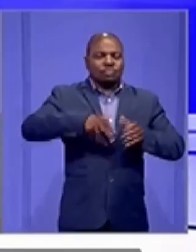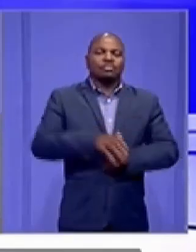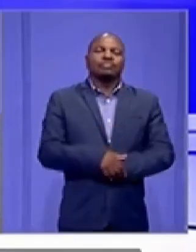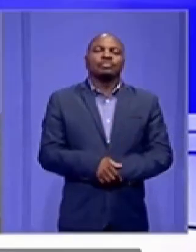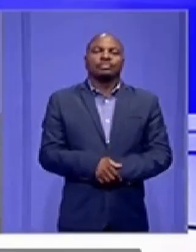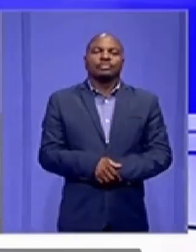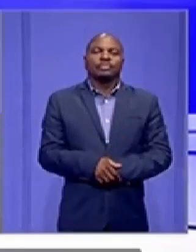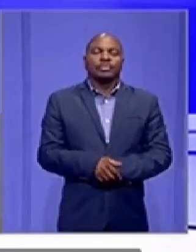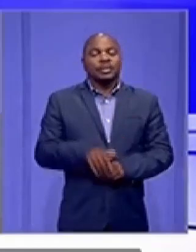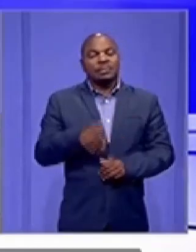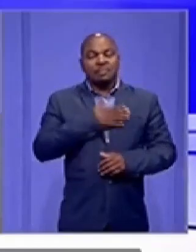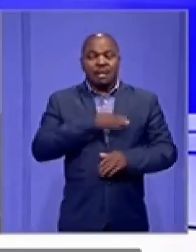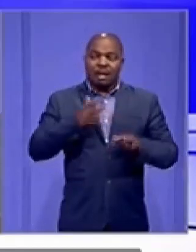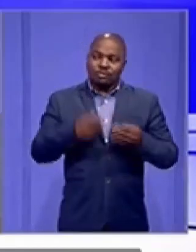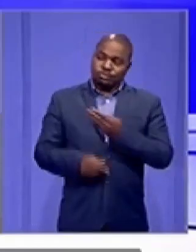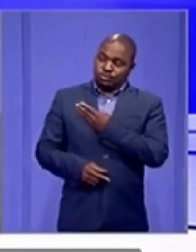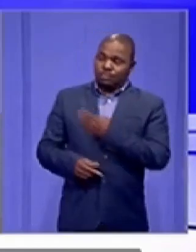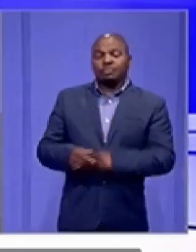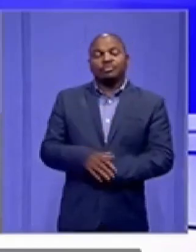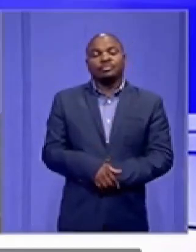lefase. Maikutlo a bona ke ya.